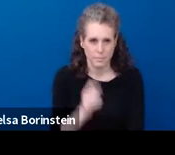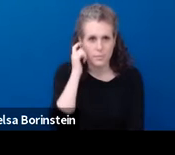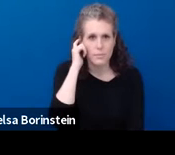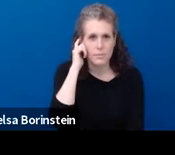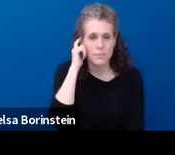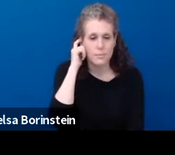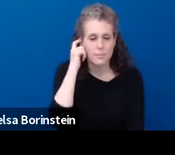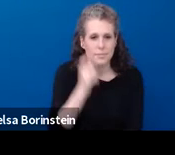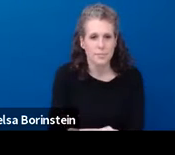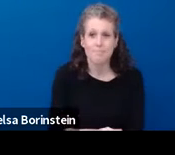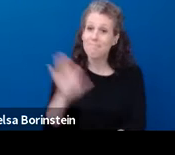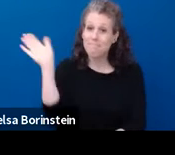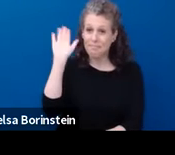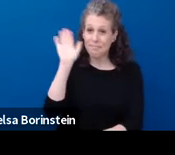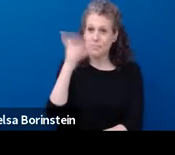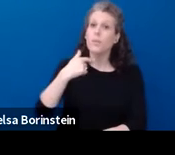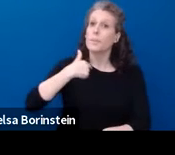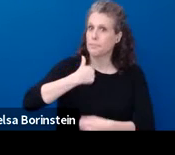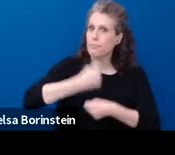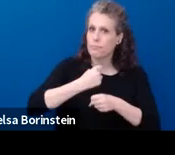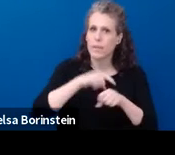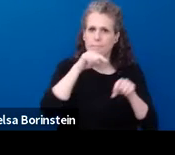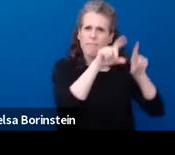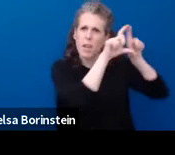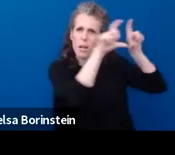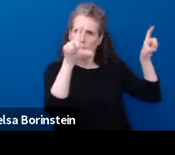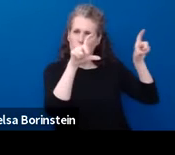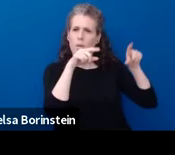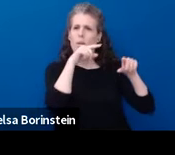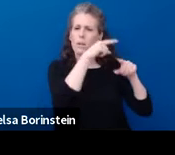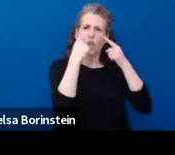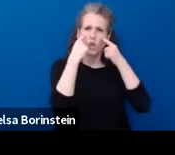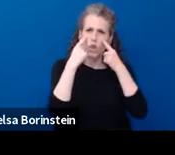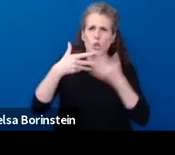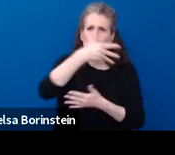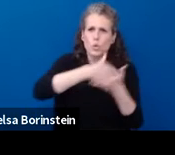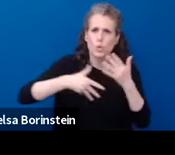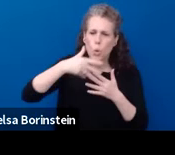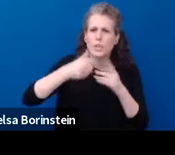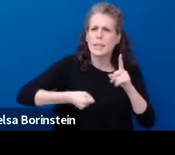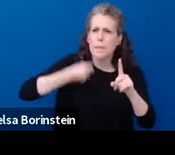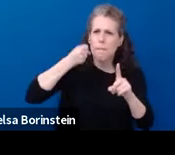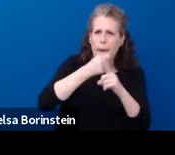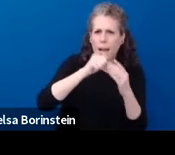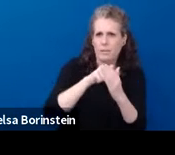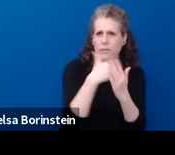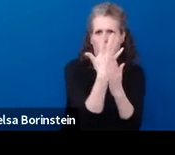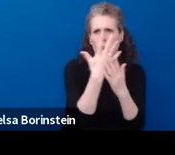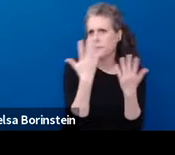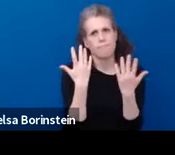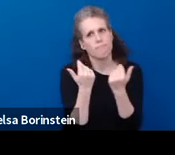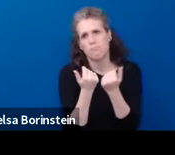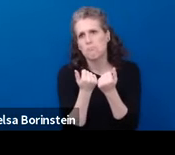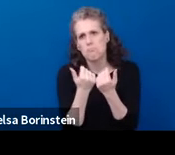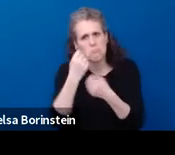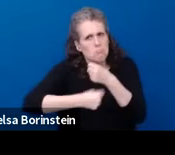been working at a company that's been working with social impact development for some years, and